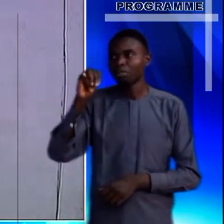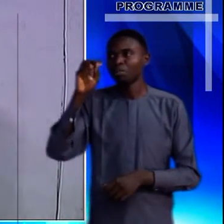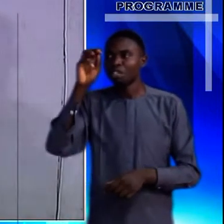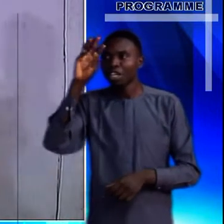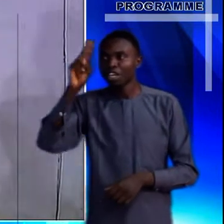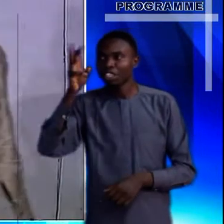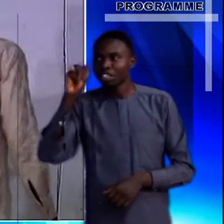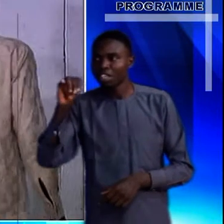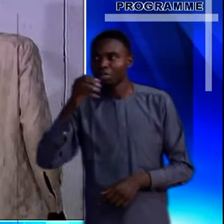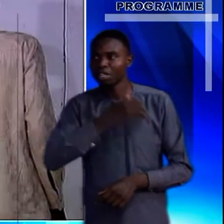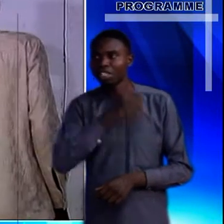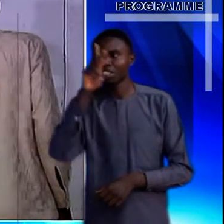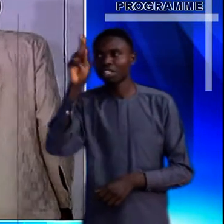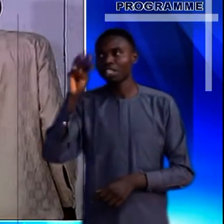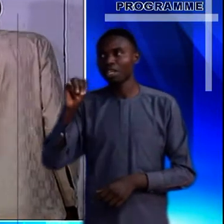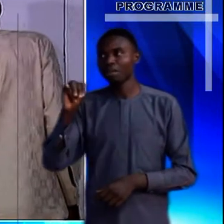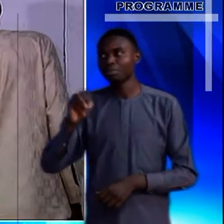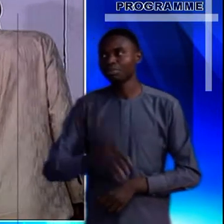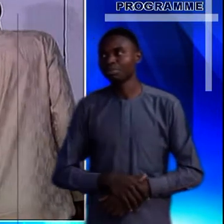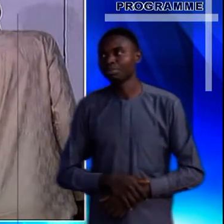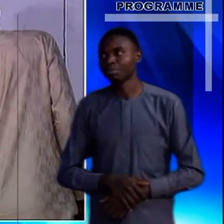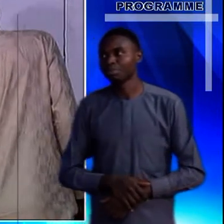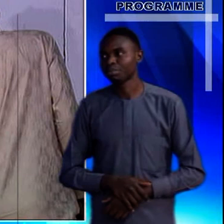Now, this prefix